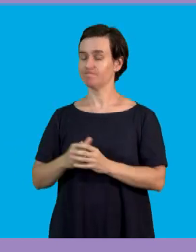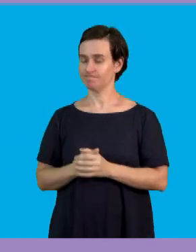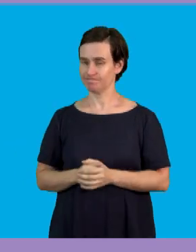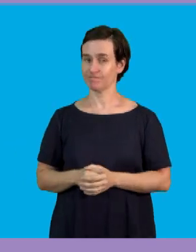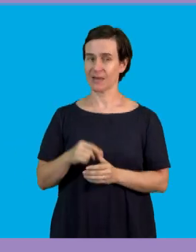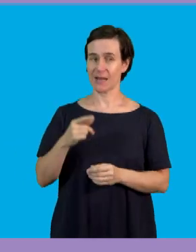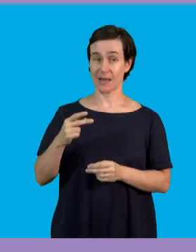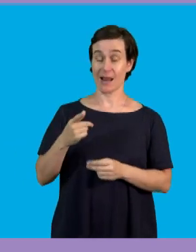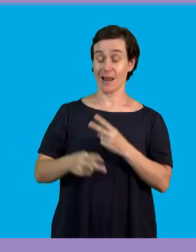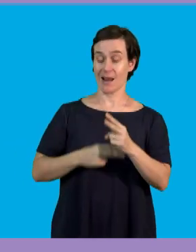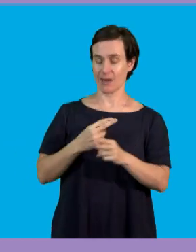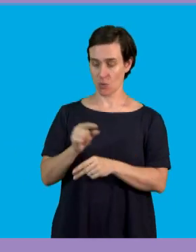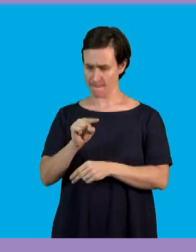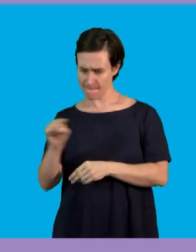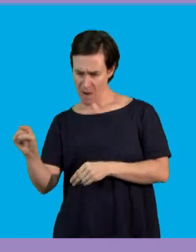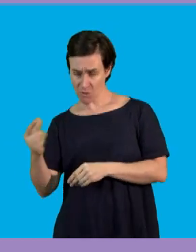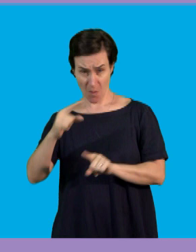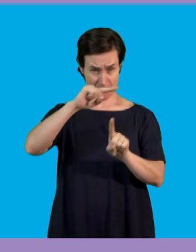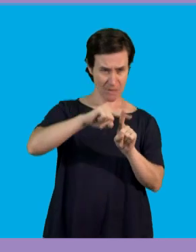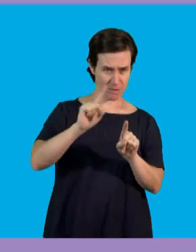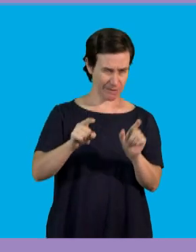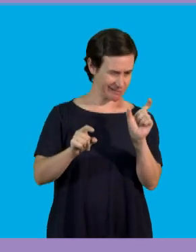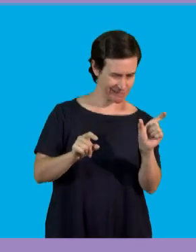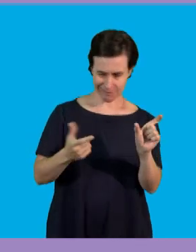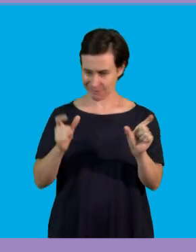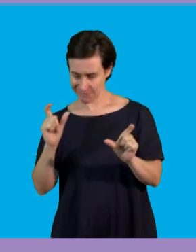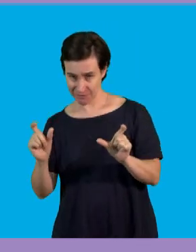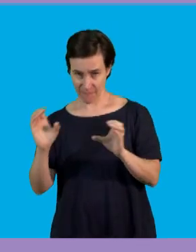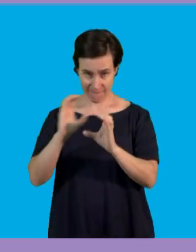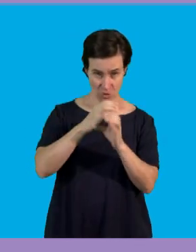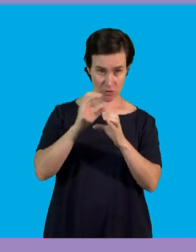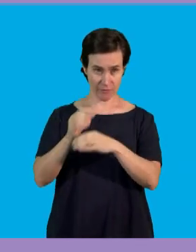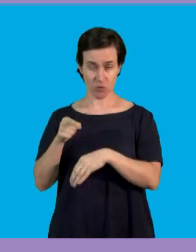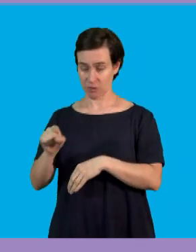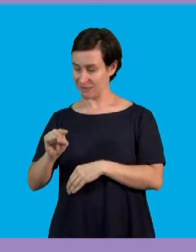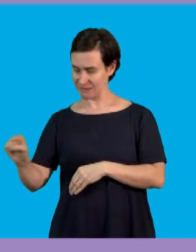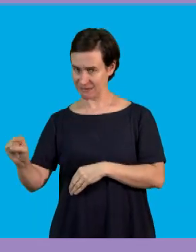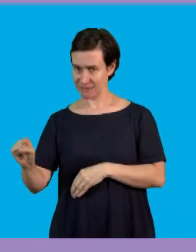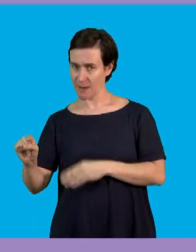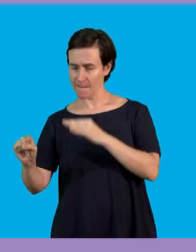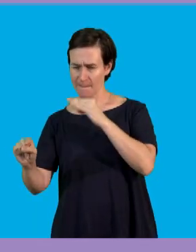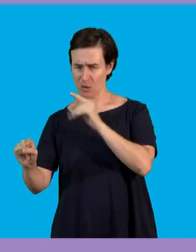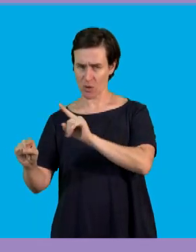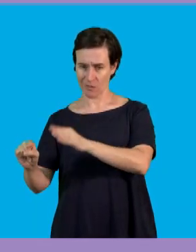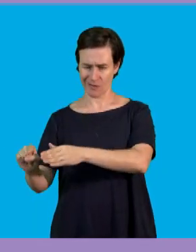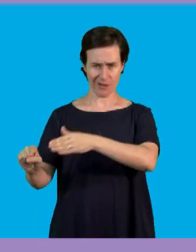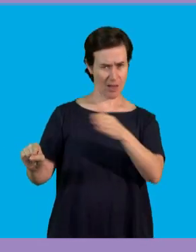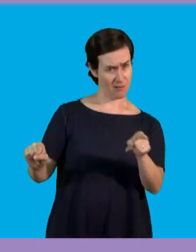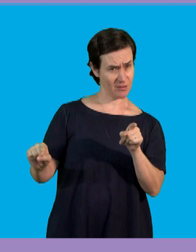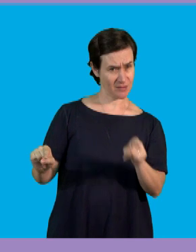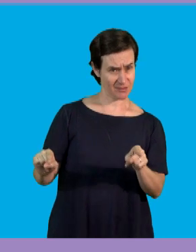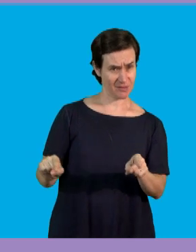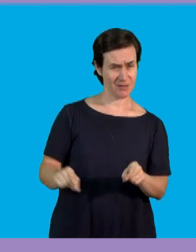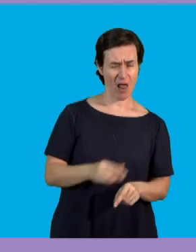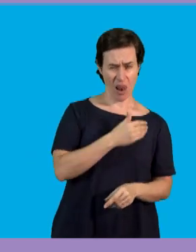either sides of the addition and subtraction. So in this case, we have a subtraction here, and on the left-hand side of that subtraction is